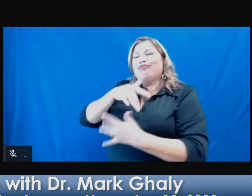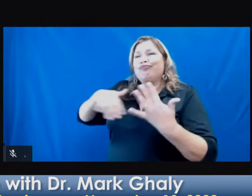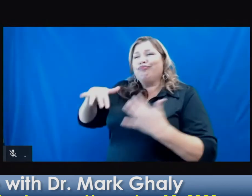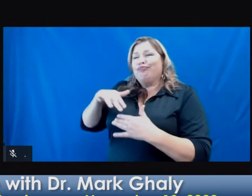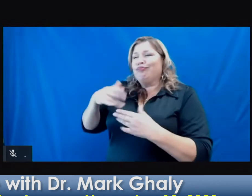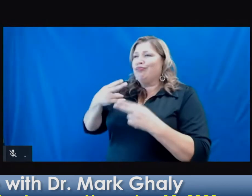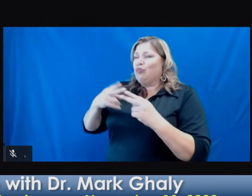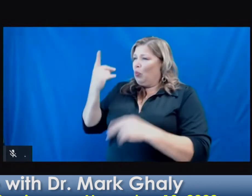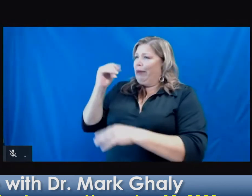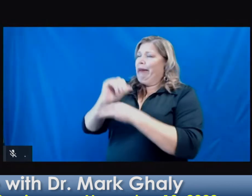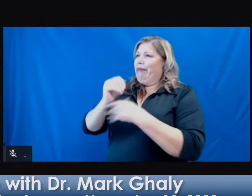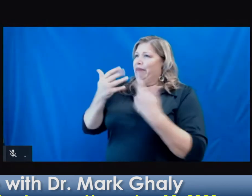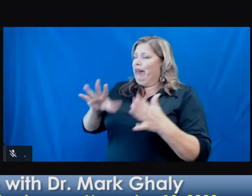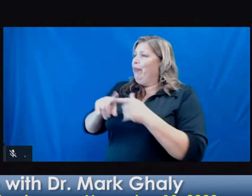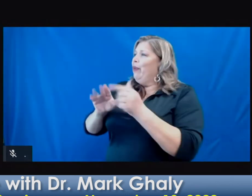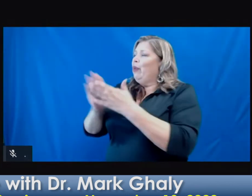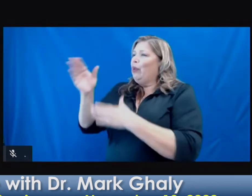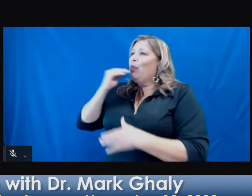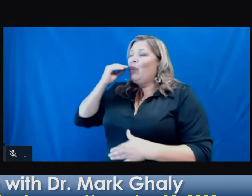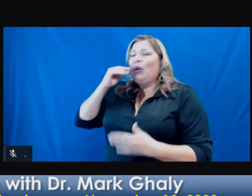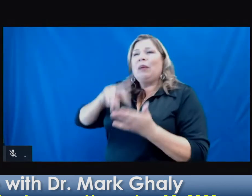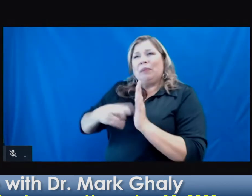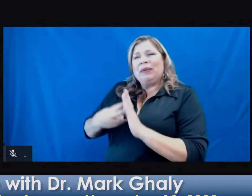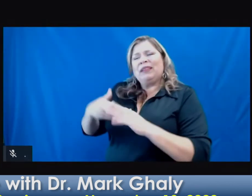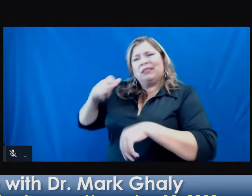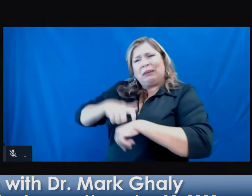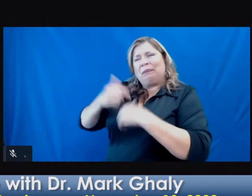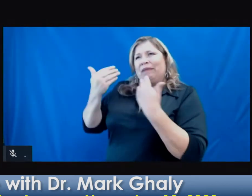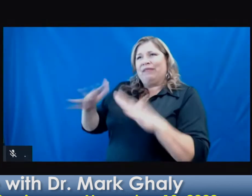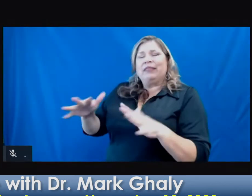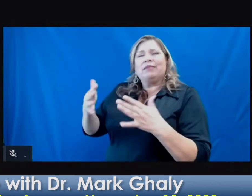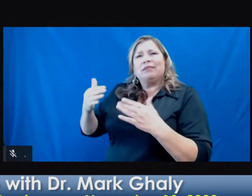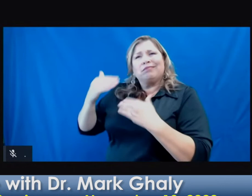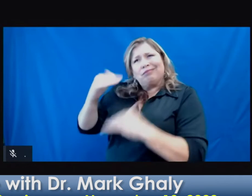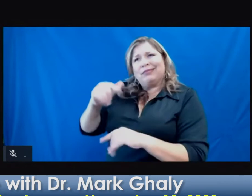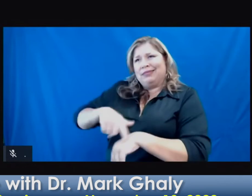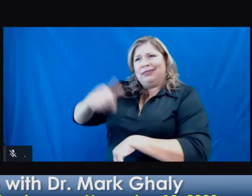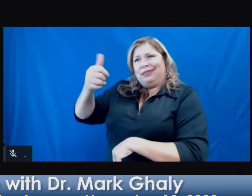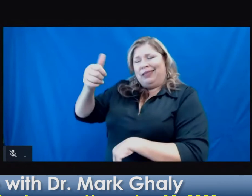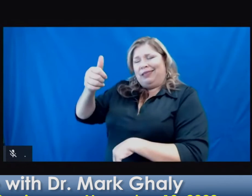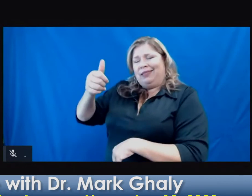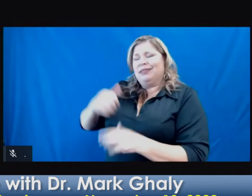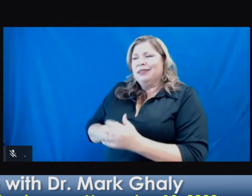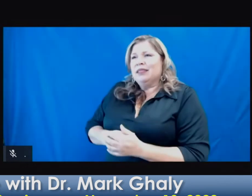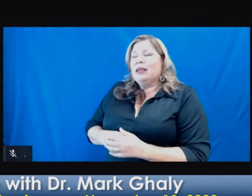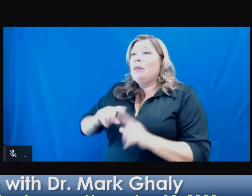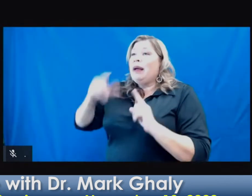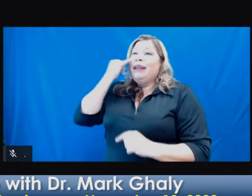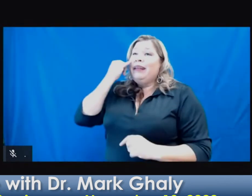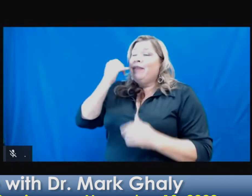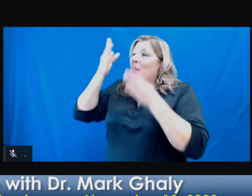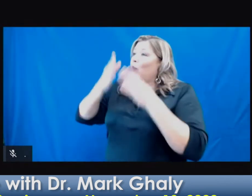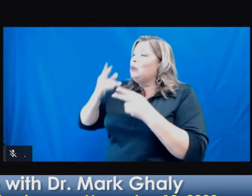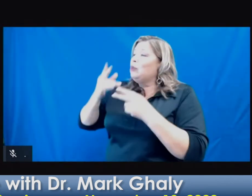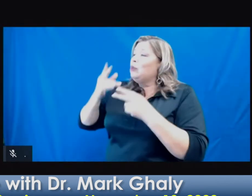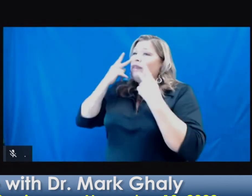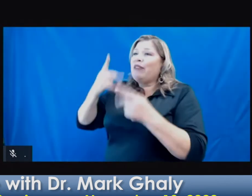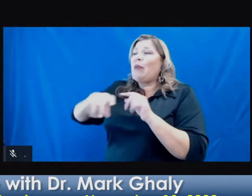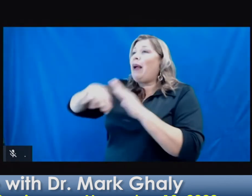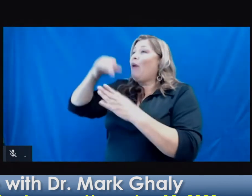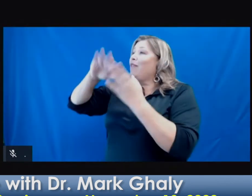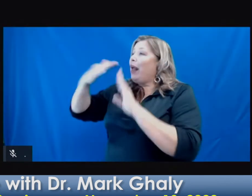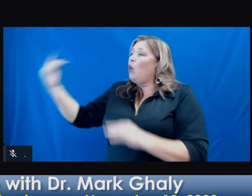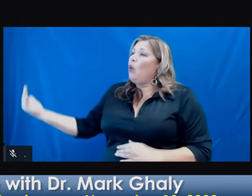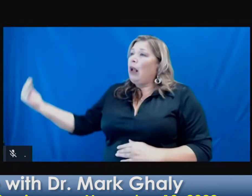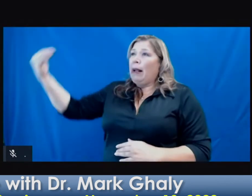want the mixing to be minimized. To your question, if there's an out-of-town guest and that's planned, and we